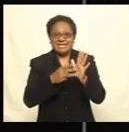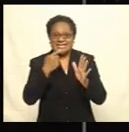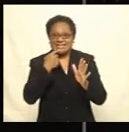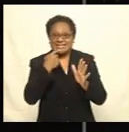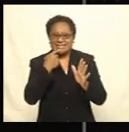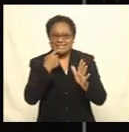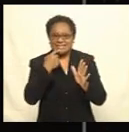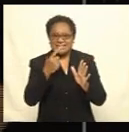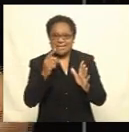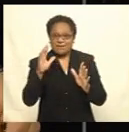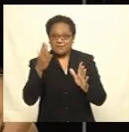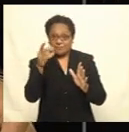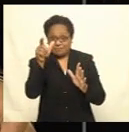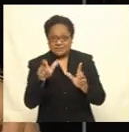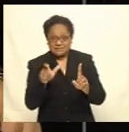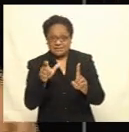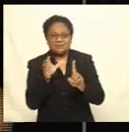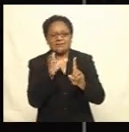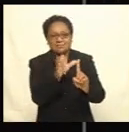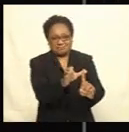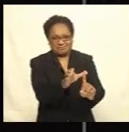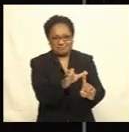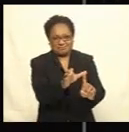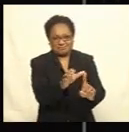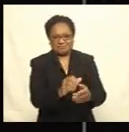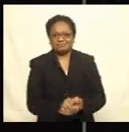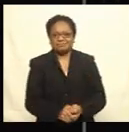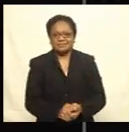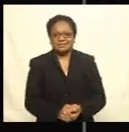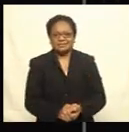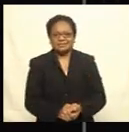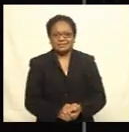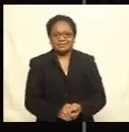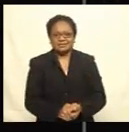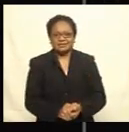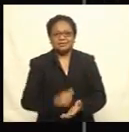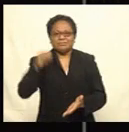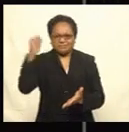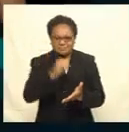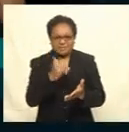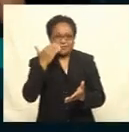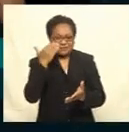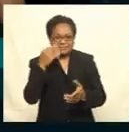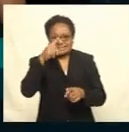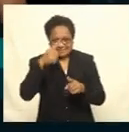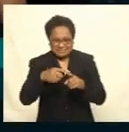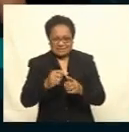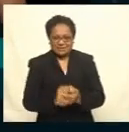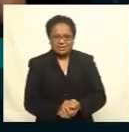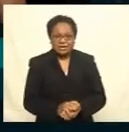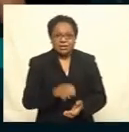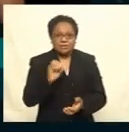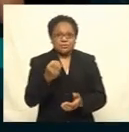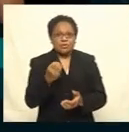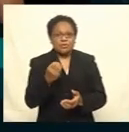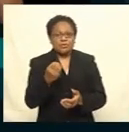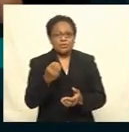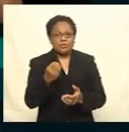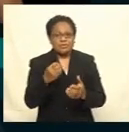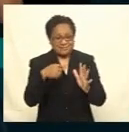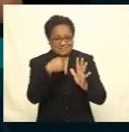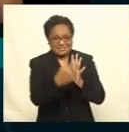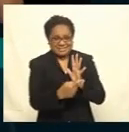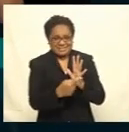border quarantine case. And Kritika Kumar is live now with us. Kritika, with these new cases, what is the area